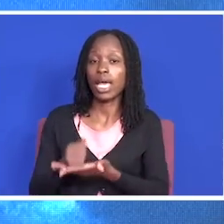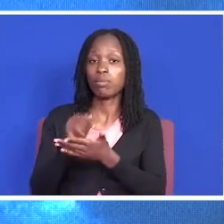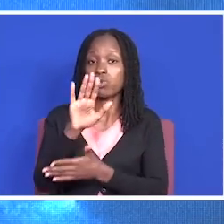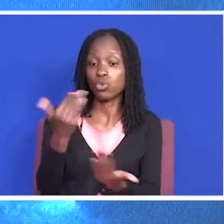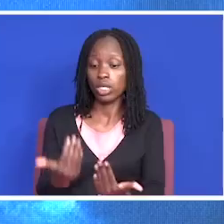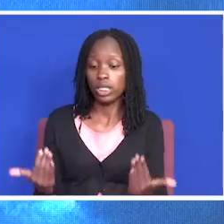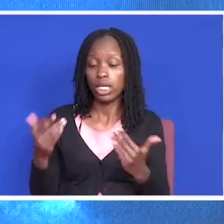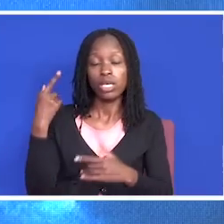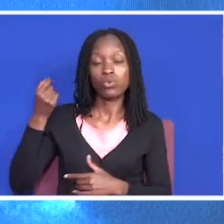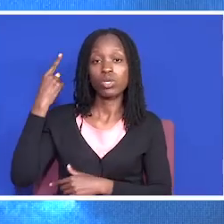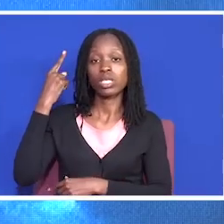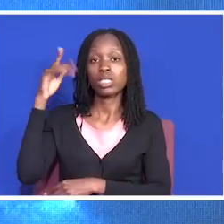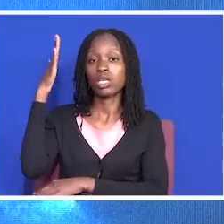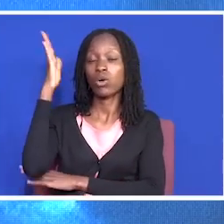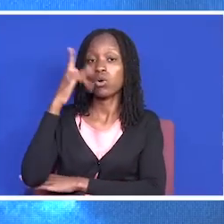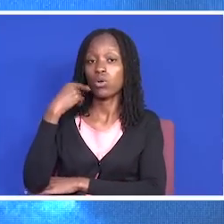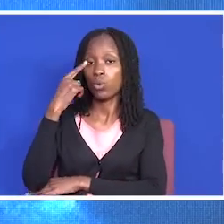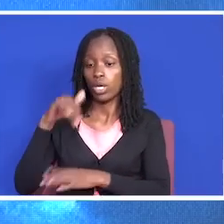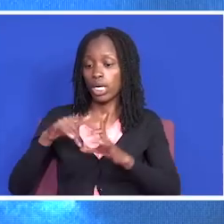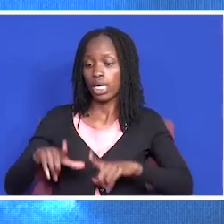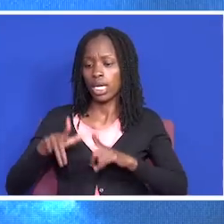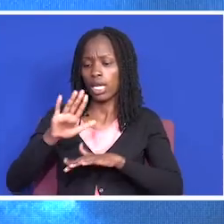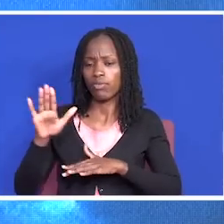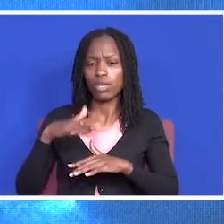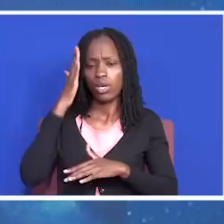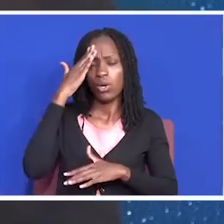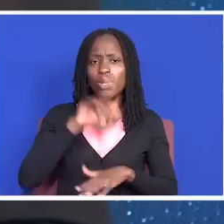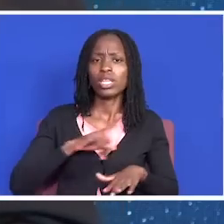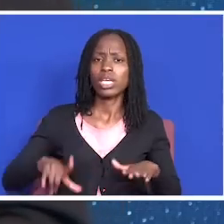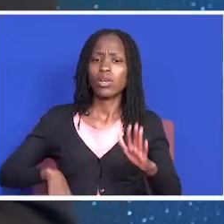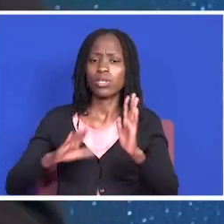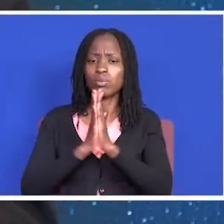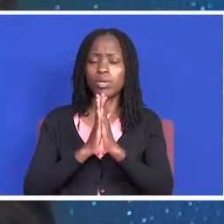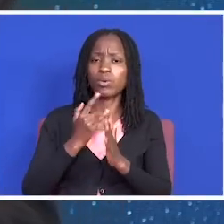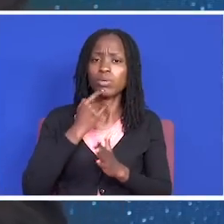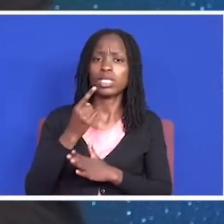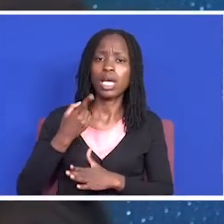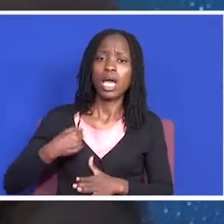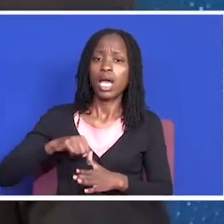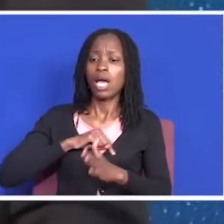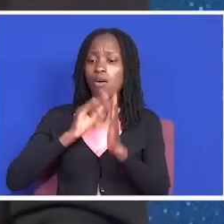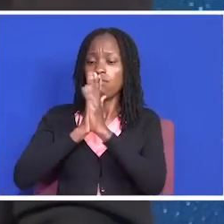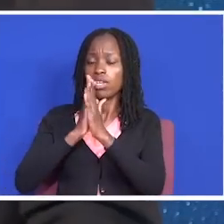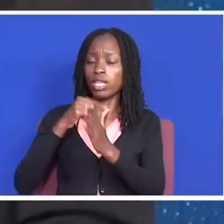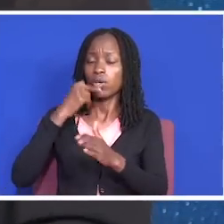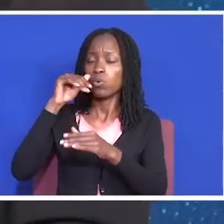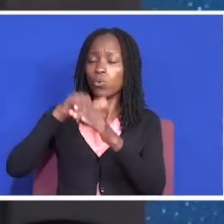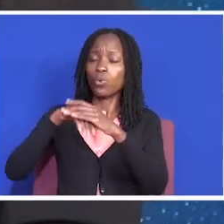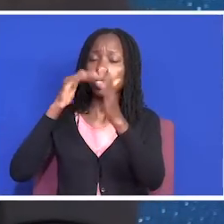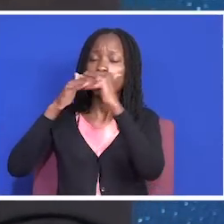understand who God is. Do you realize in the Lord's Prayer we say, our Father who art in